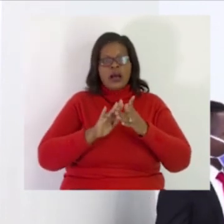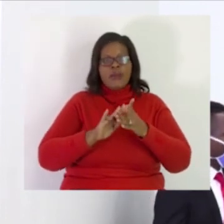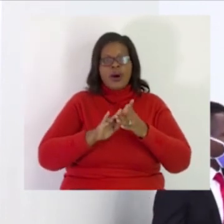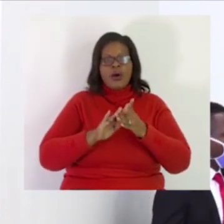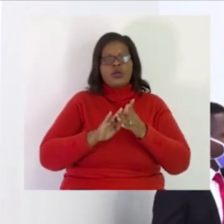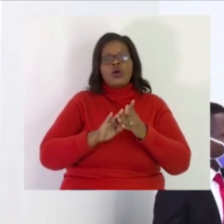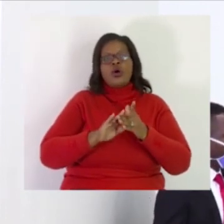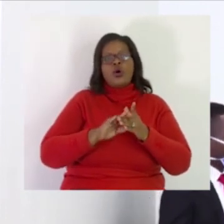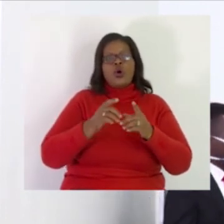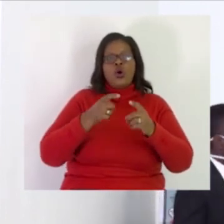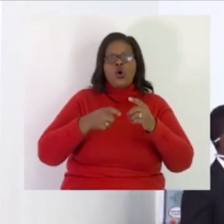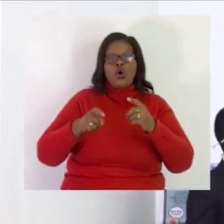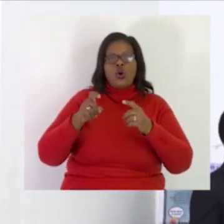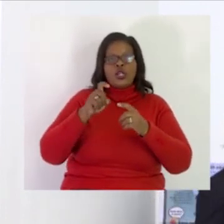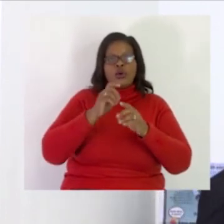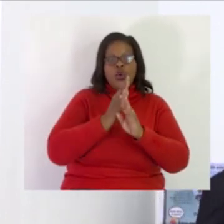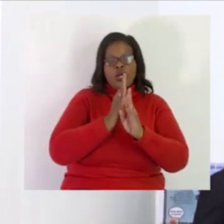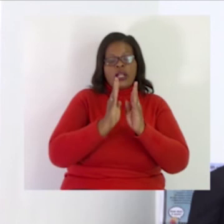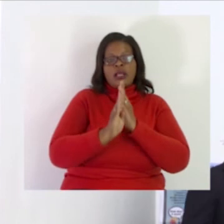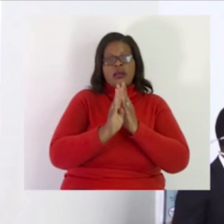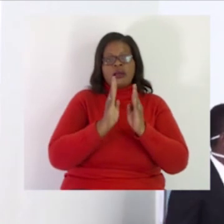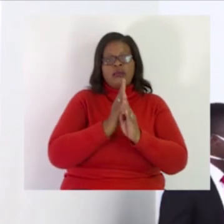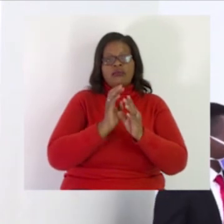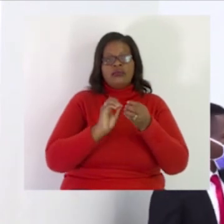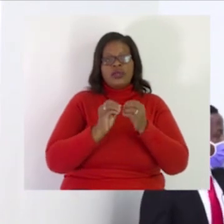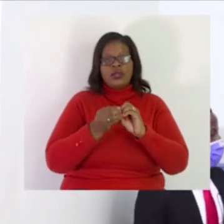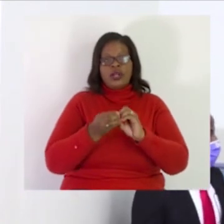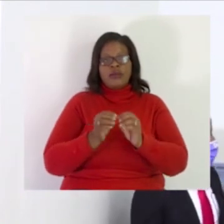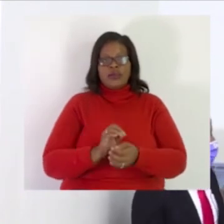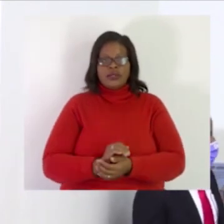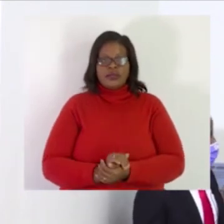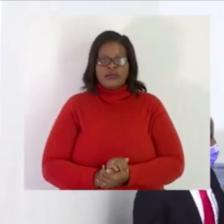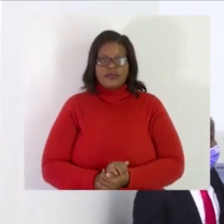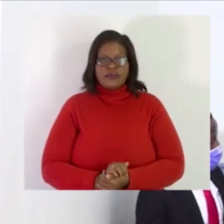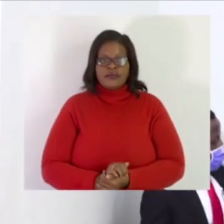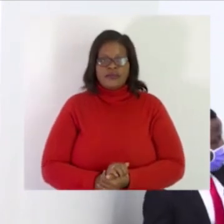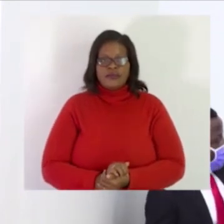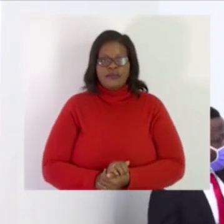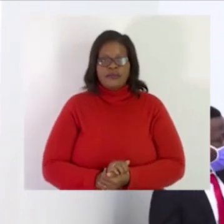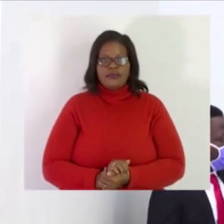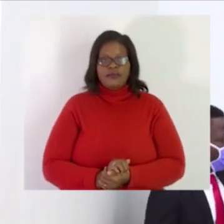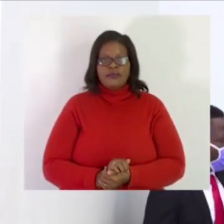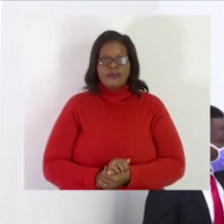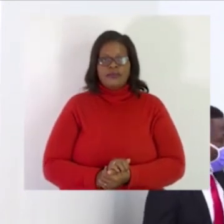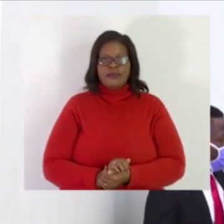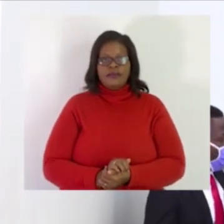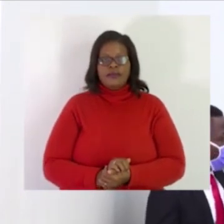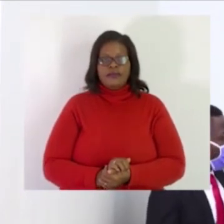I hope you can do the activity in the book which requires you to arrange,